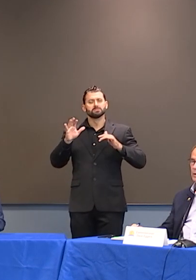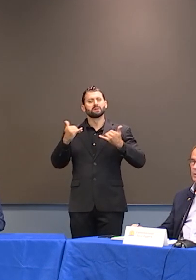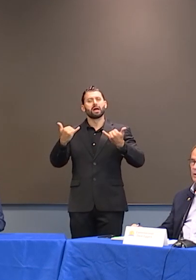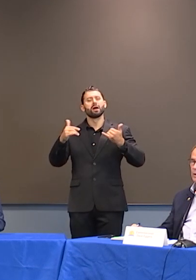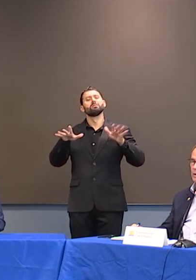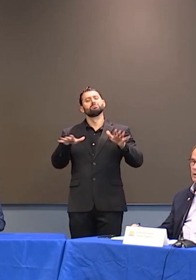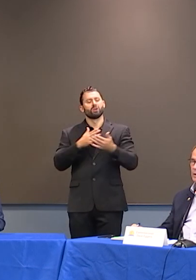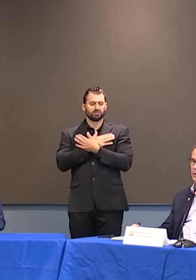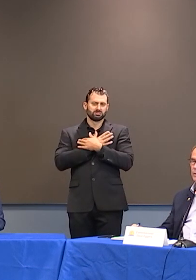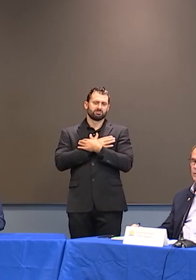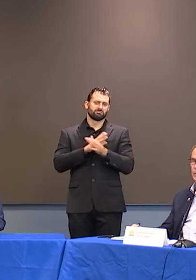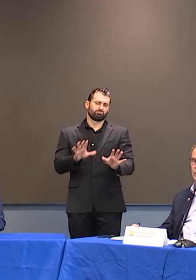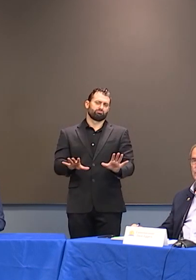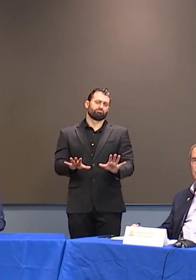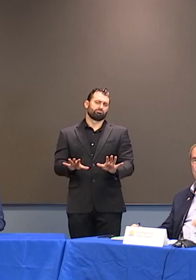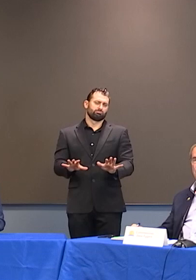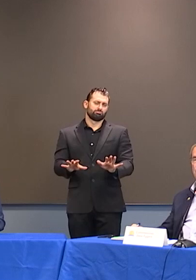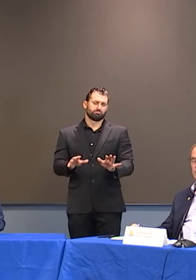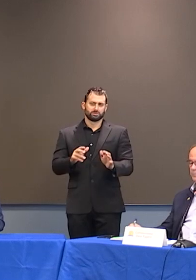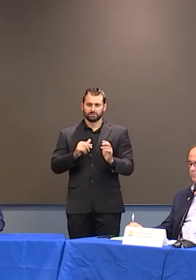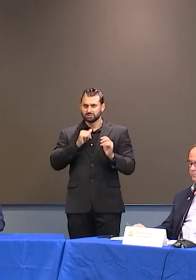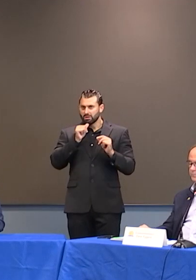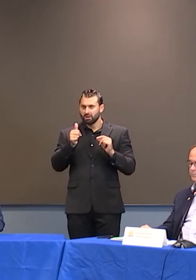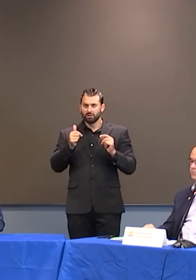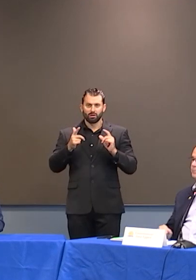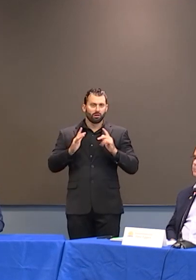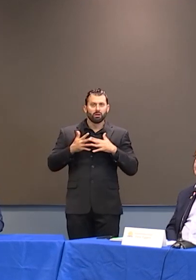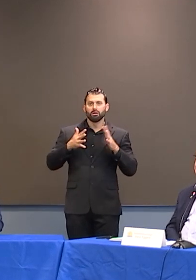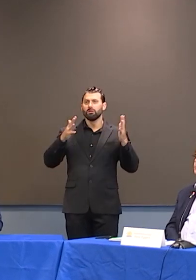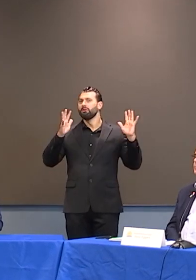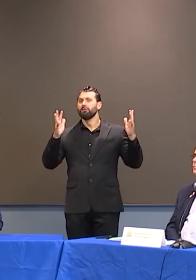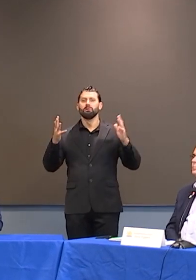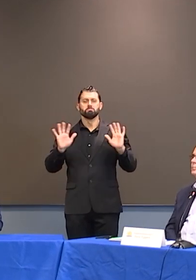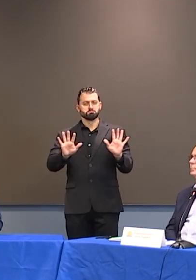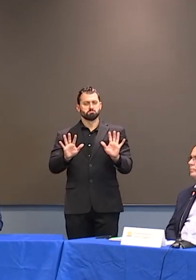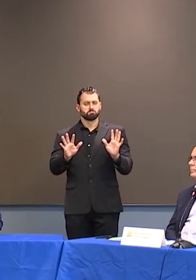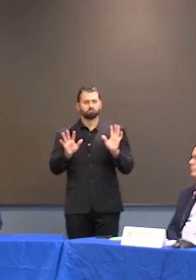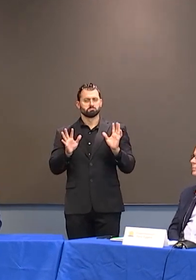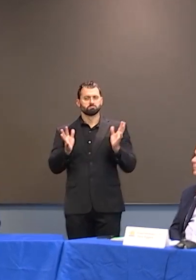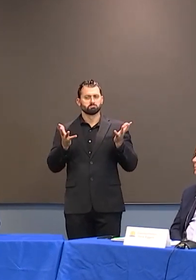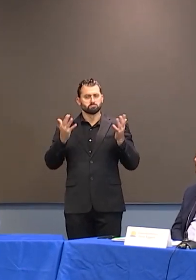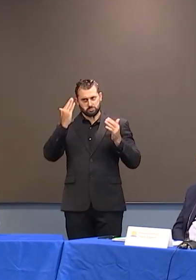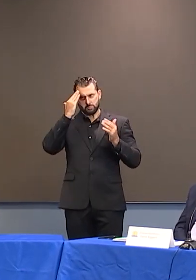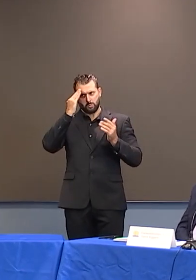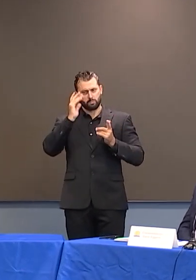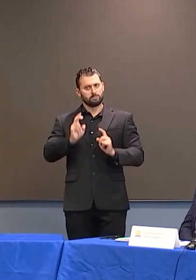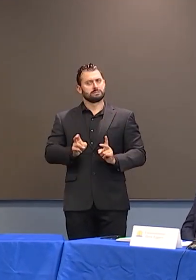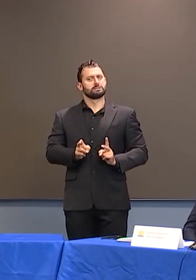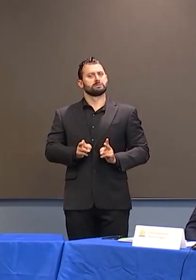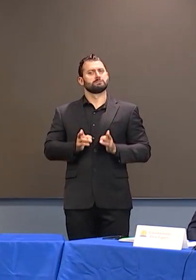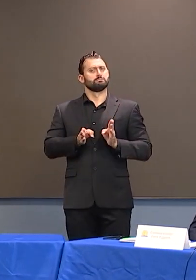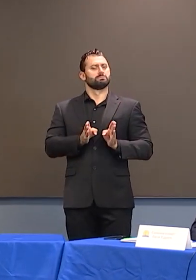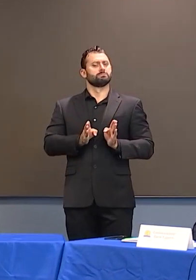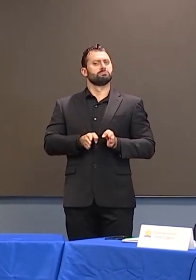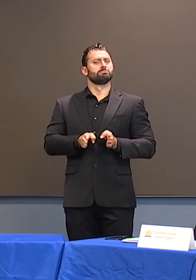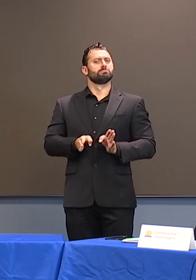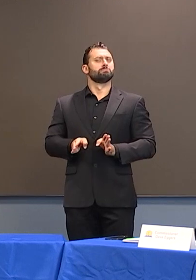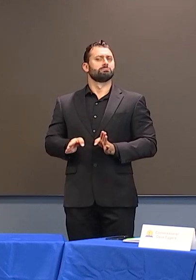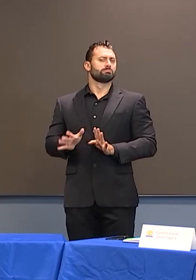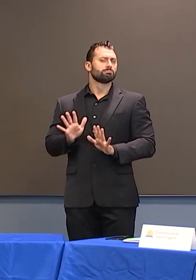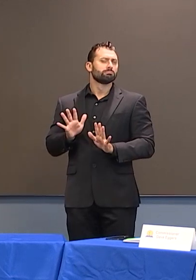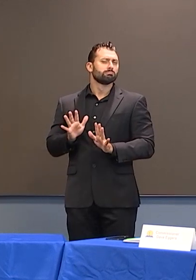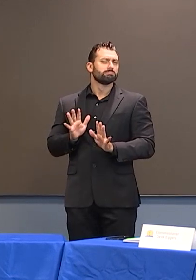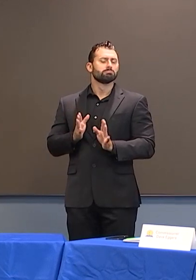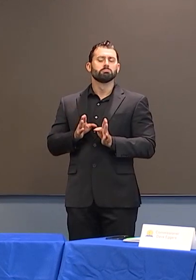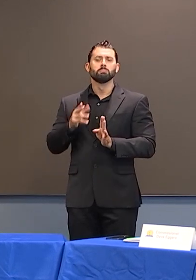at the time that we have make the decisions that are right for you and your family uh lean into kindness to your neighbor if you know